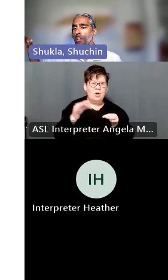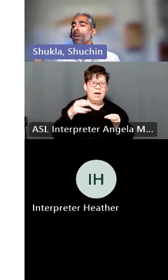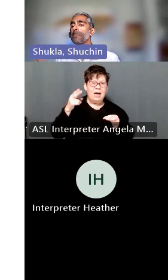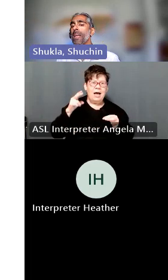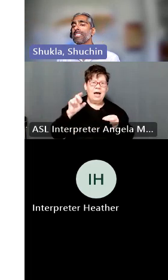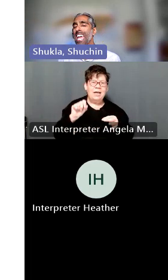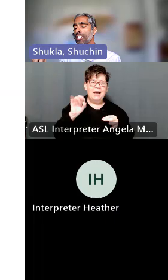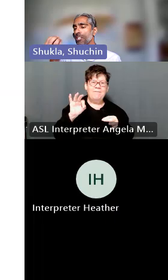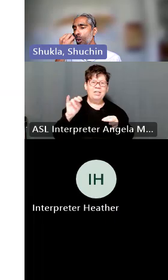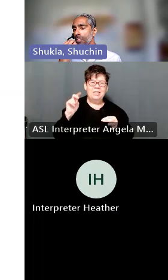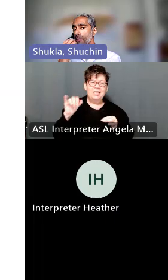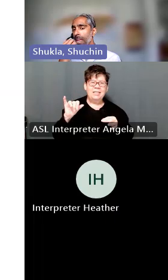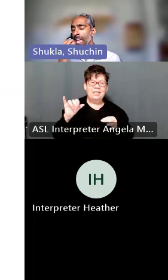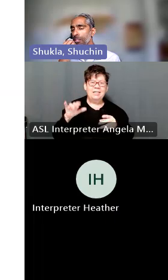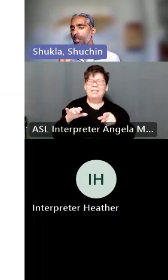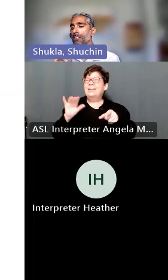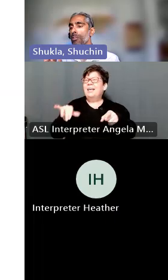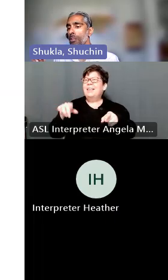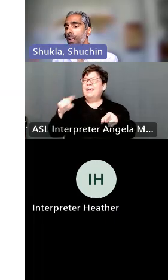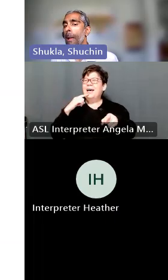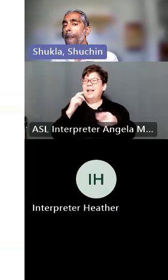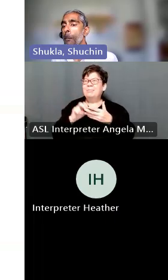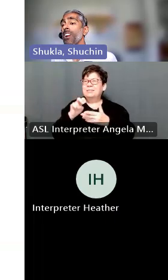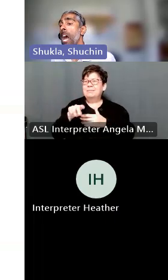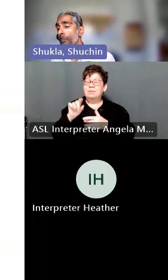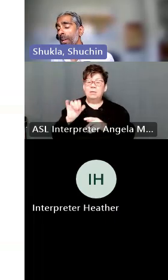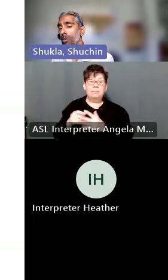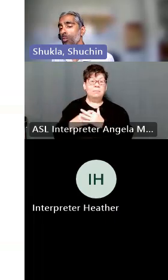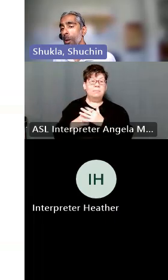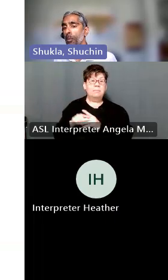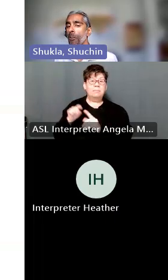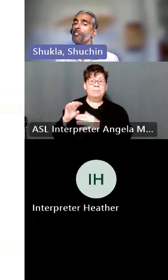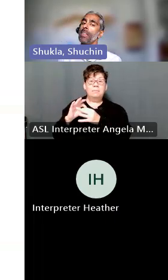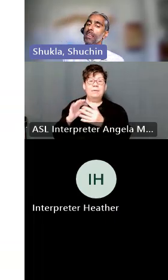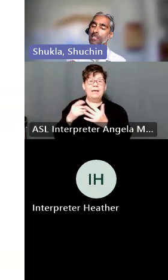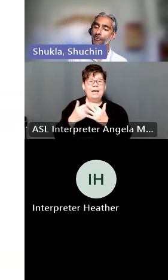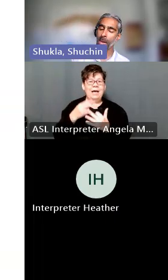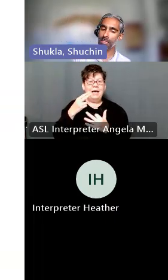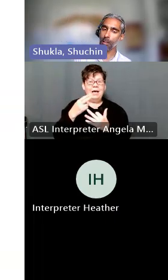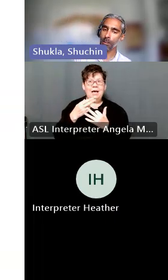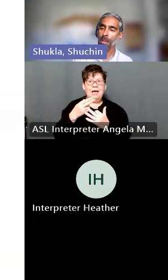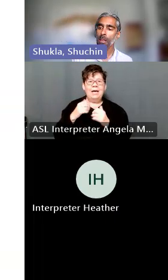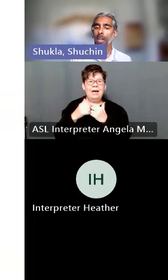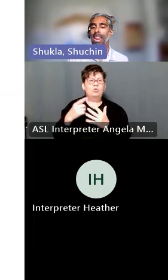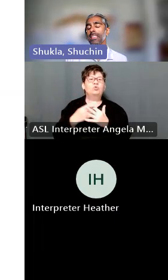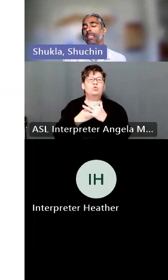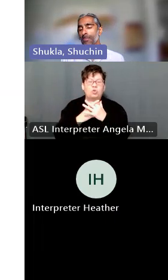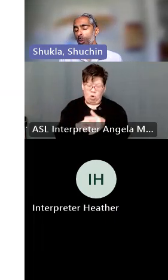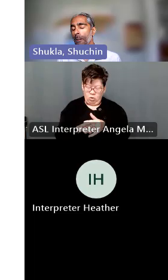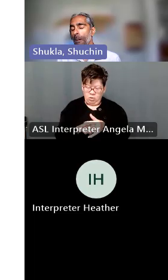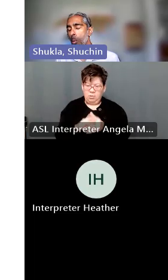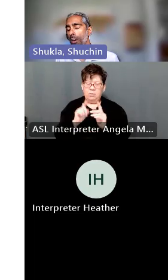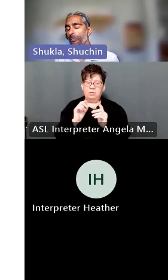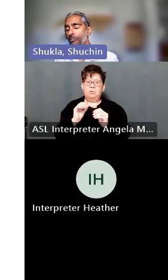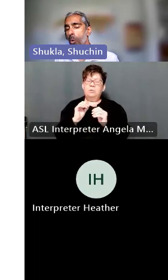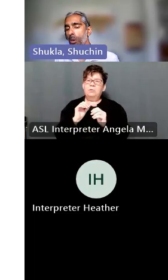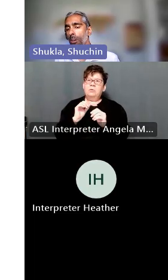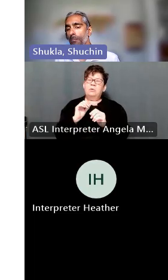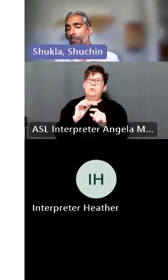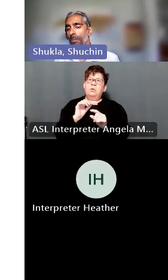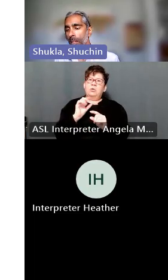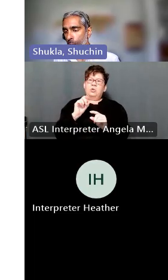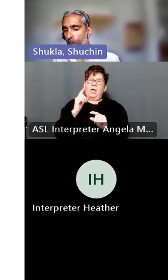level information, but it's basically how you start the medication is a little more complicated with buprenorphine than it is for methadone. And I think that's more